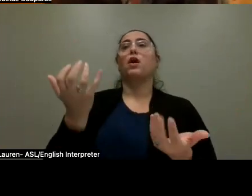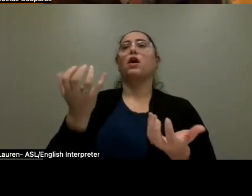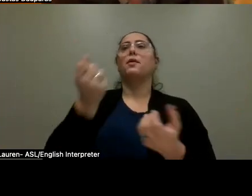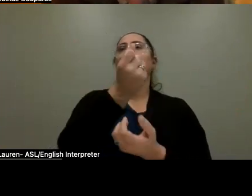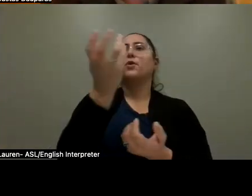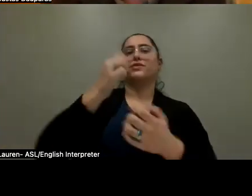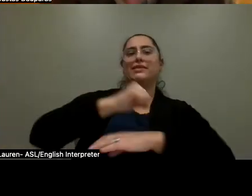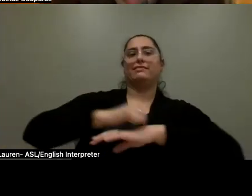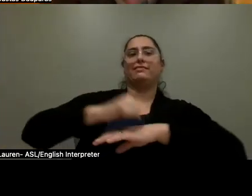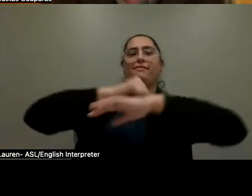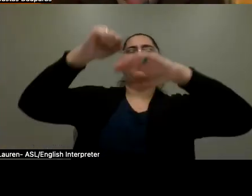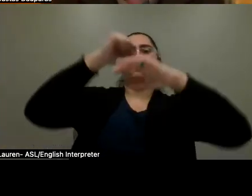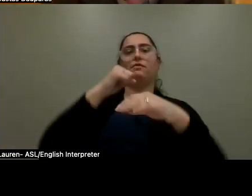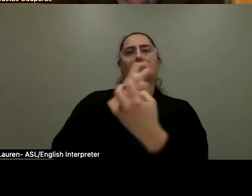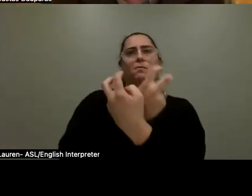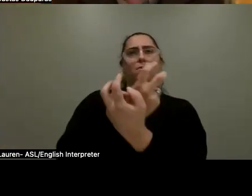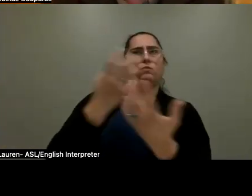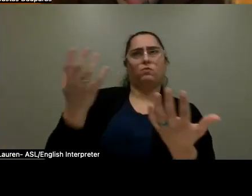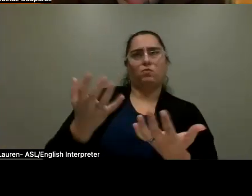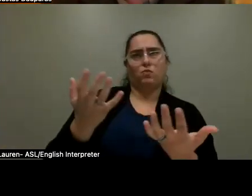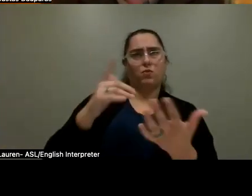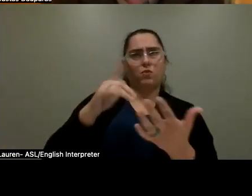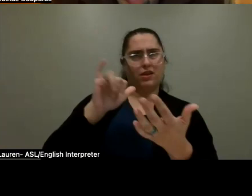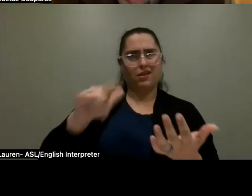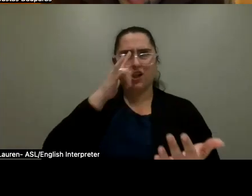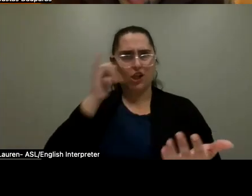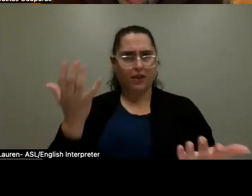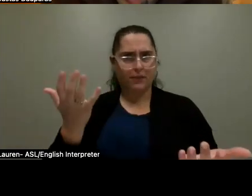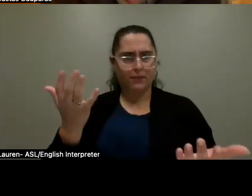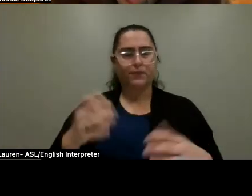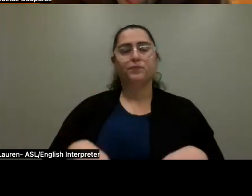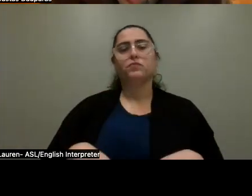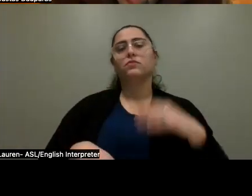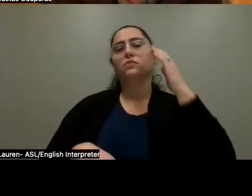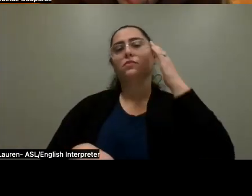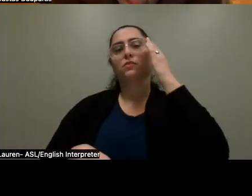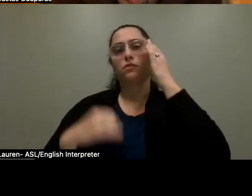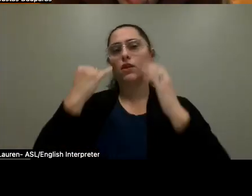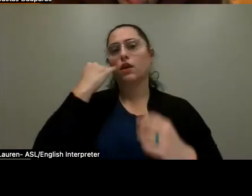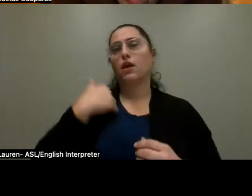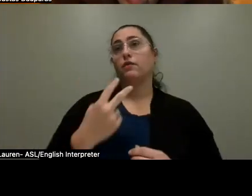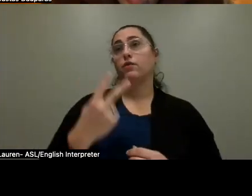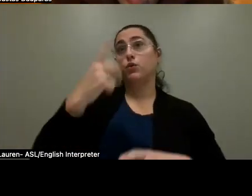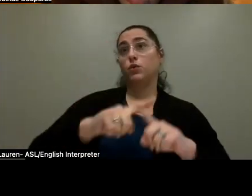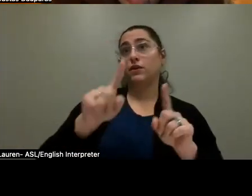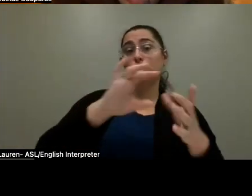backbone? So we want to sample a distribution that would, if we have either 2 chains or 2 states, that would,